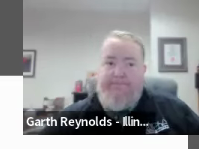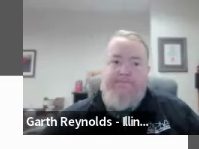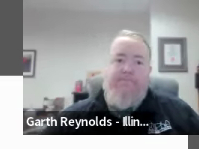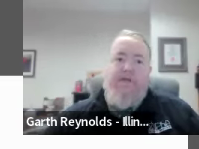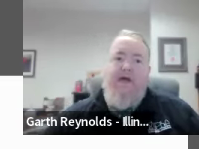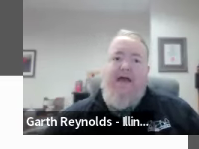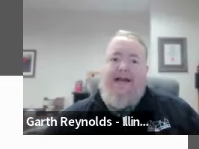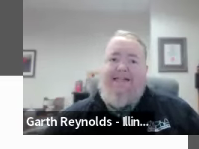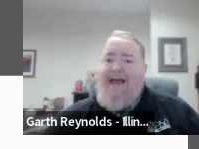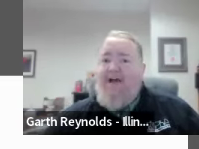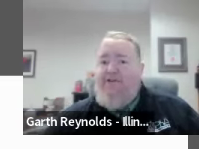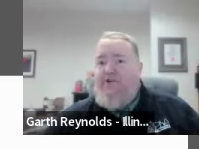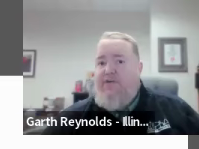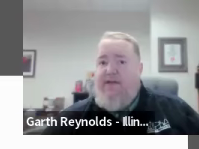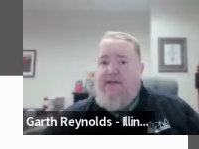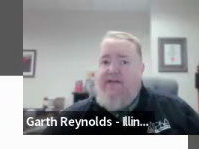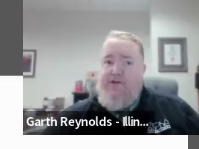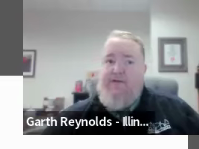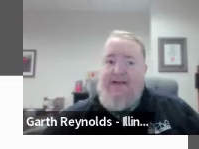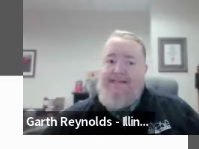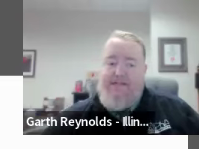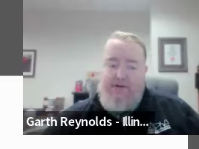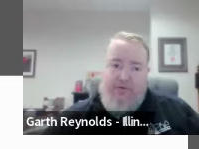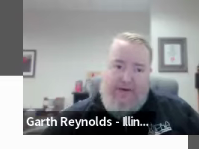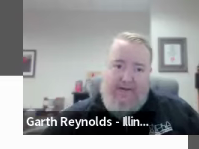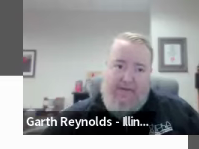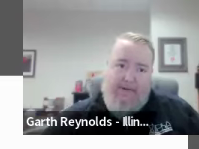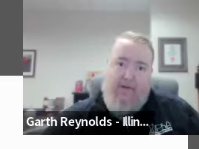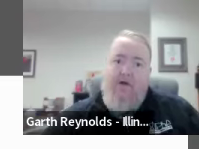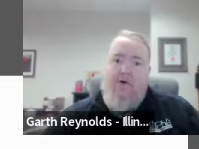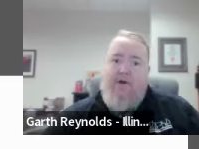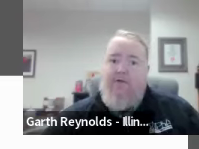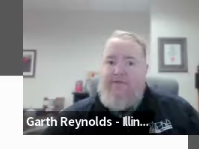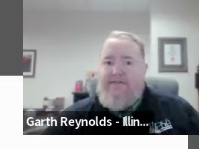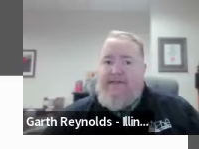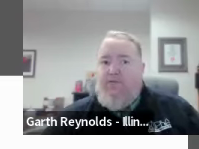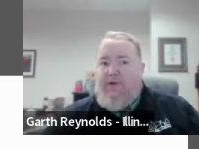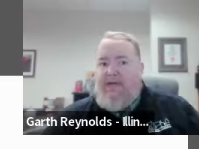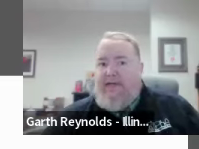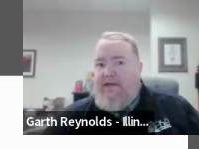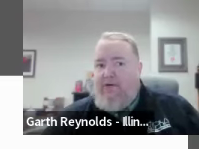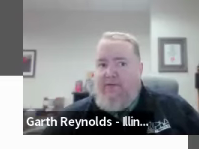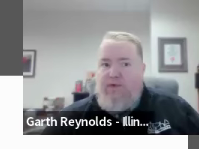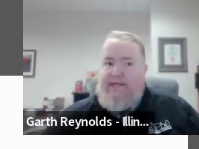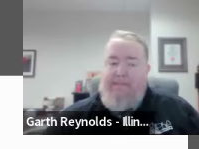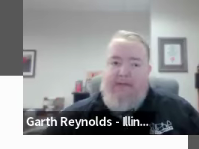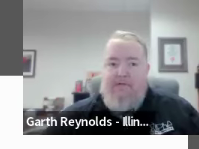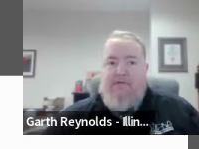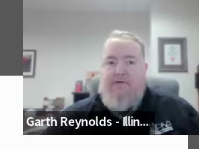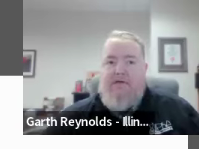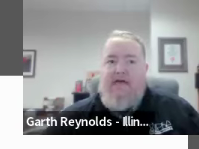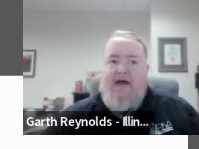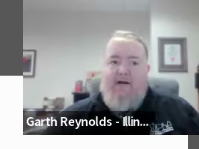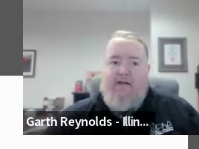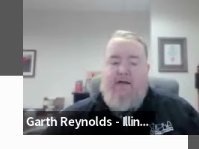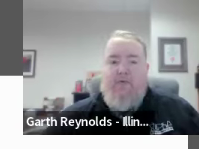100, and it's an act concerning regulation. That's considered reading of the bill. We don't physically read and literally read the